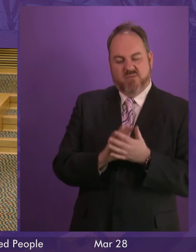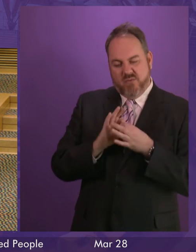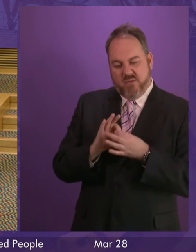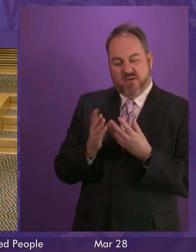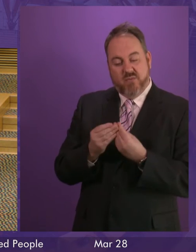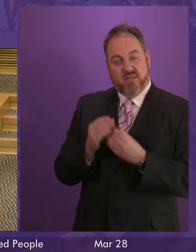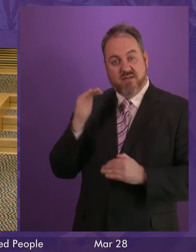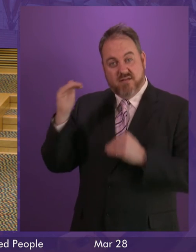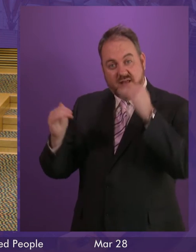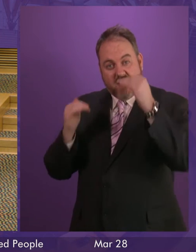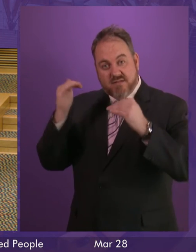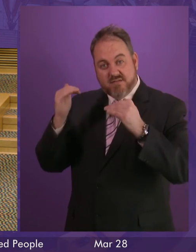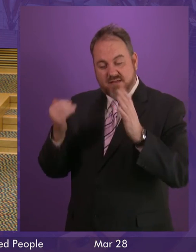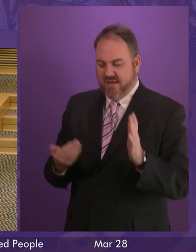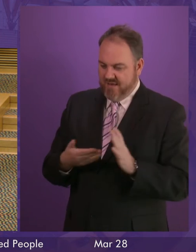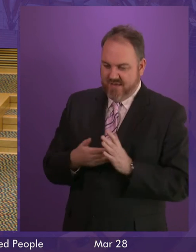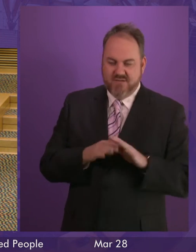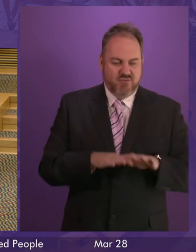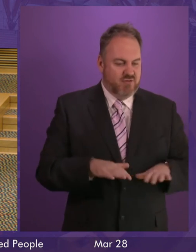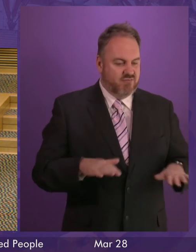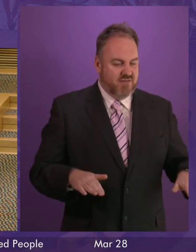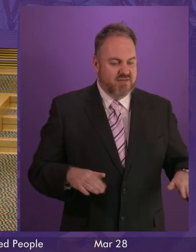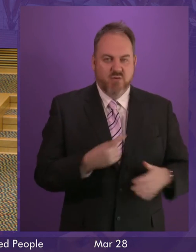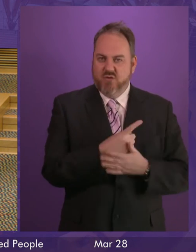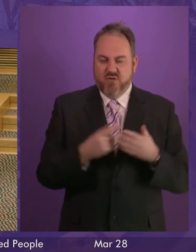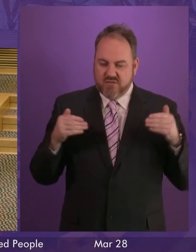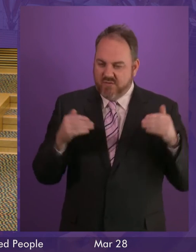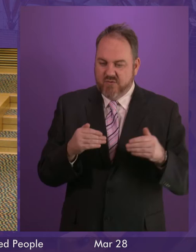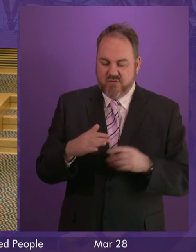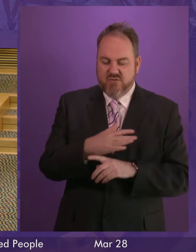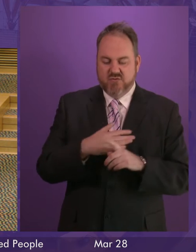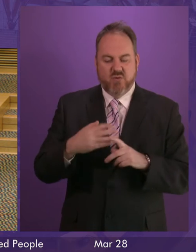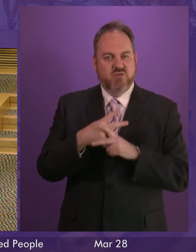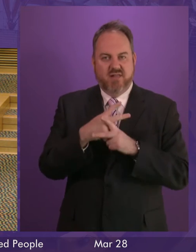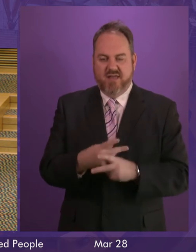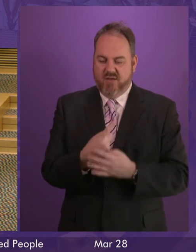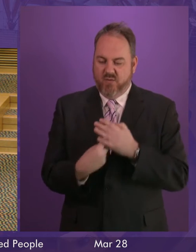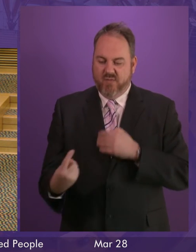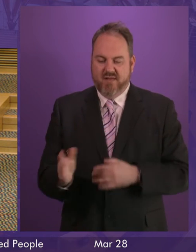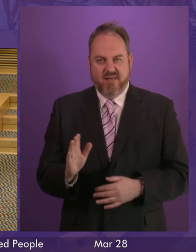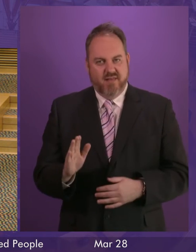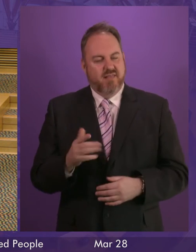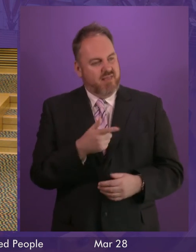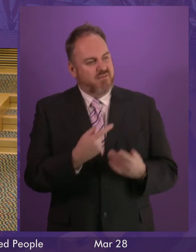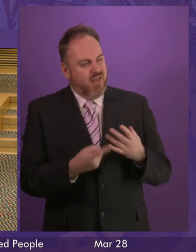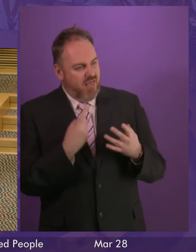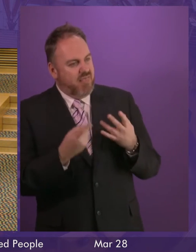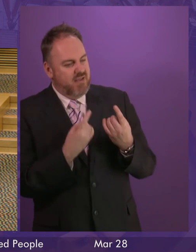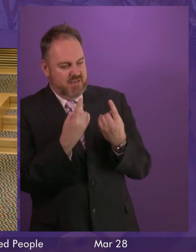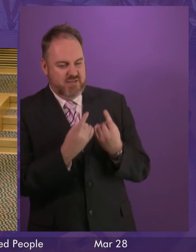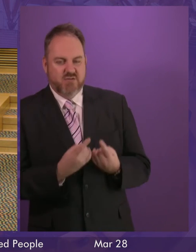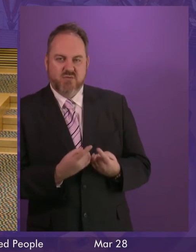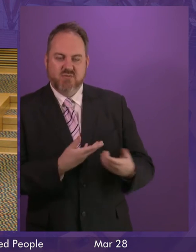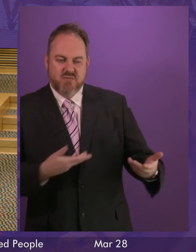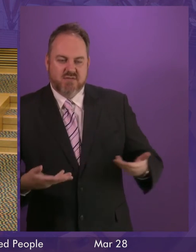children and is much wider than just health and social care, which was a real issue that a lot of them had to talk to me about at the National Involvement Network the other day.